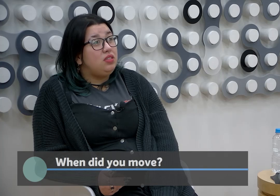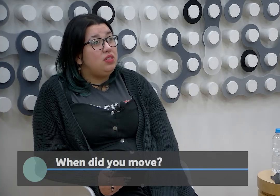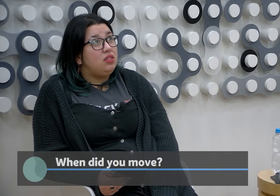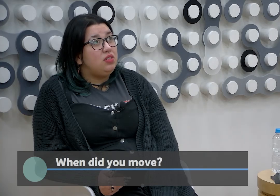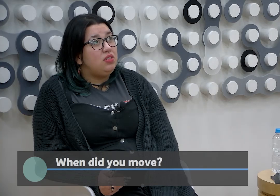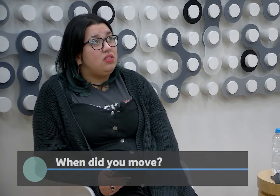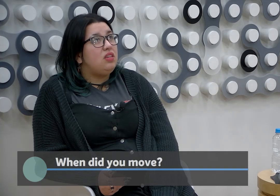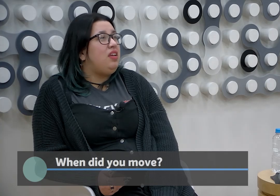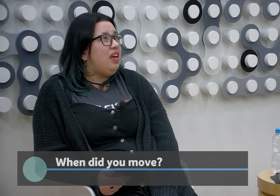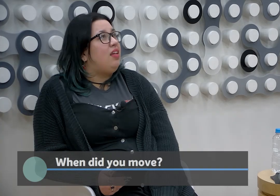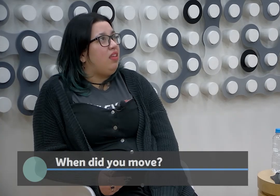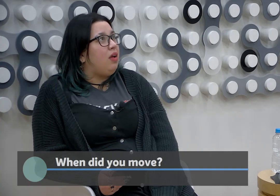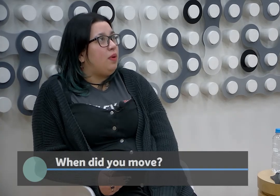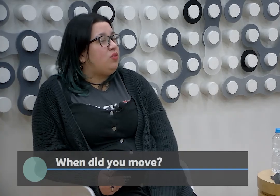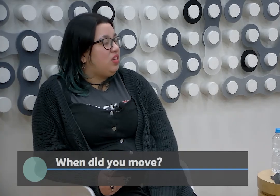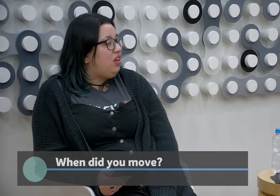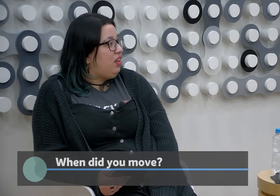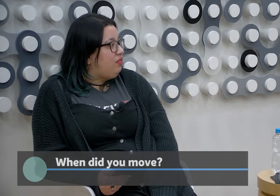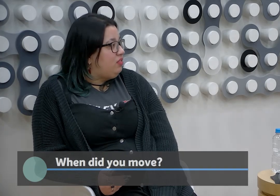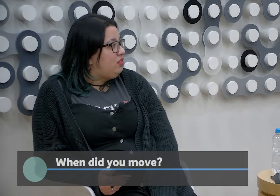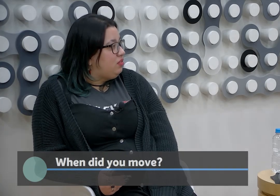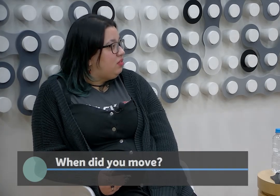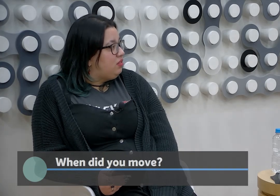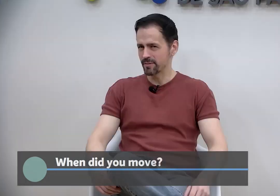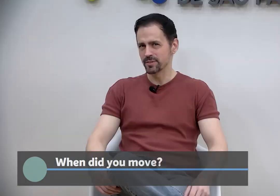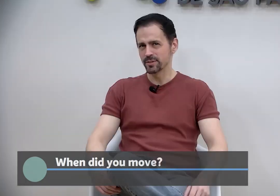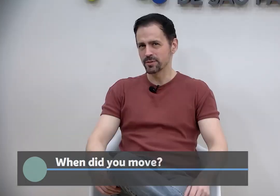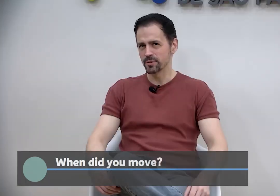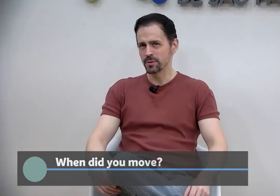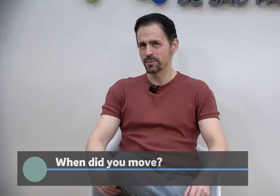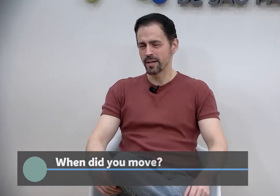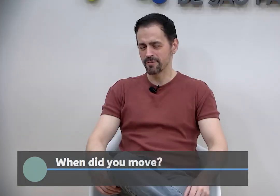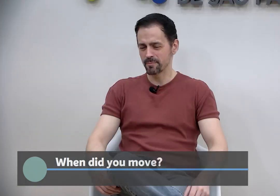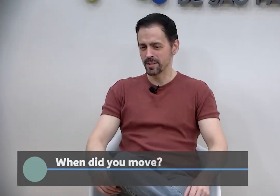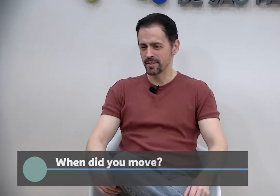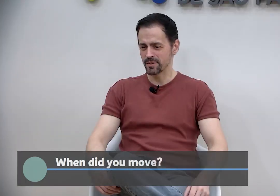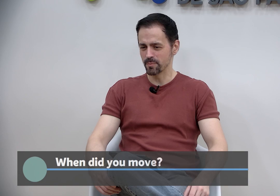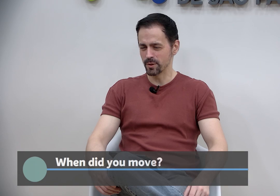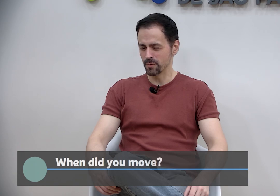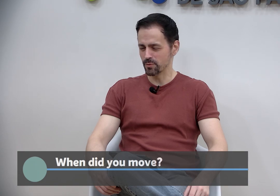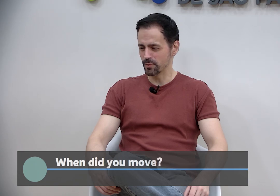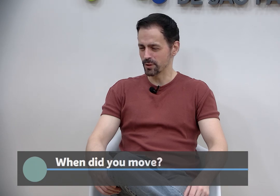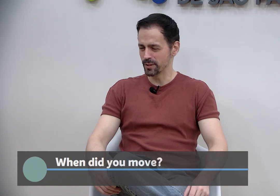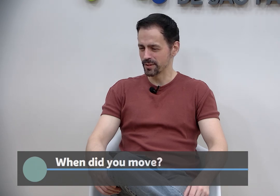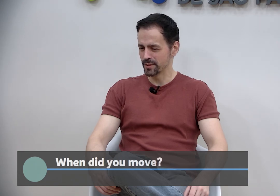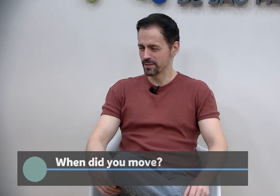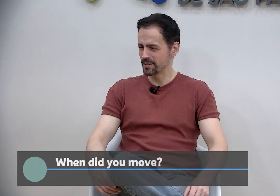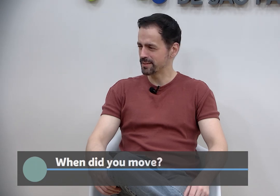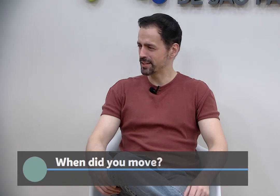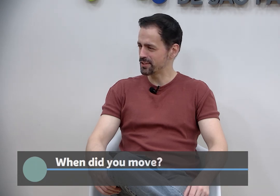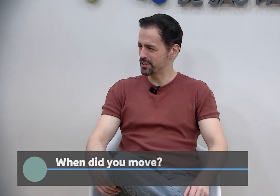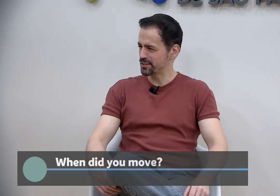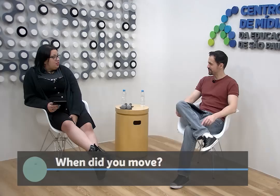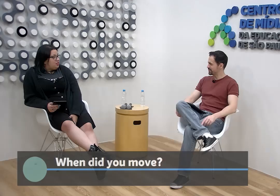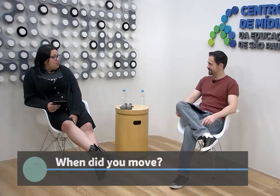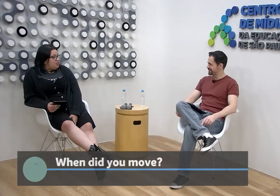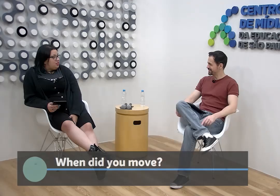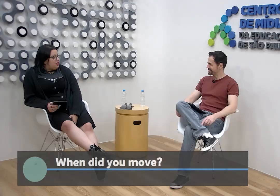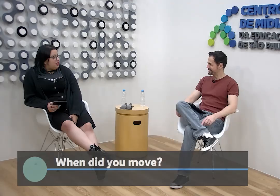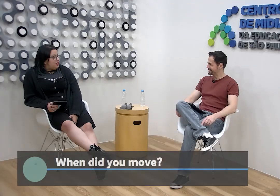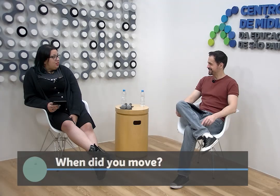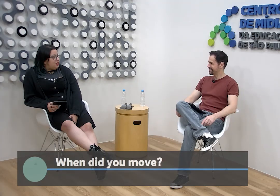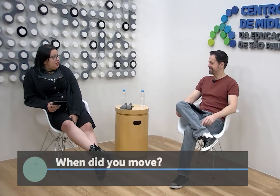2011. Yeah, I think about 2011. 2011. So you have been in São Paulo for 19 years,